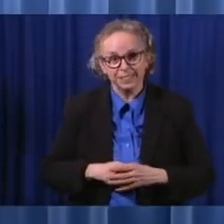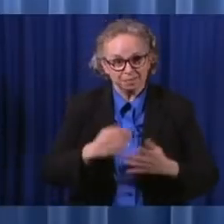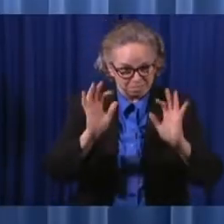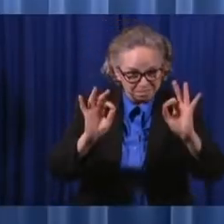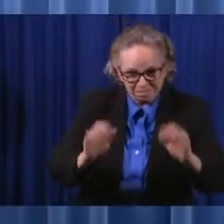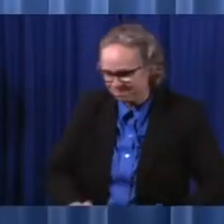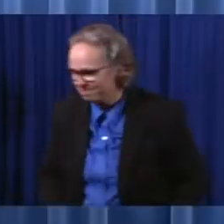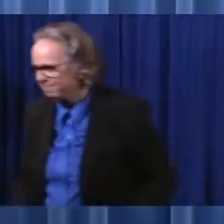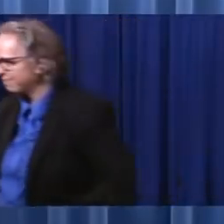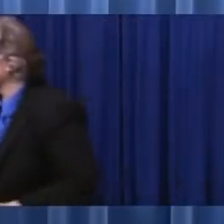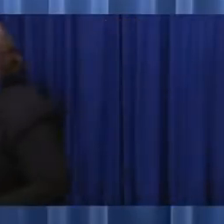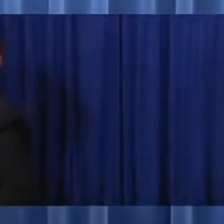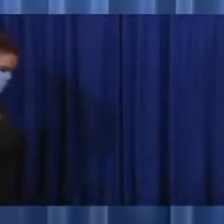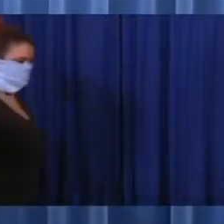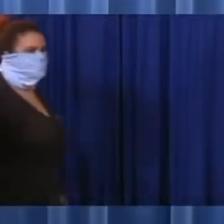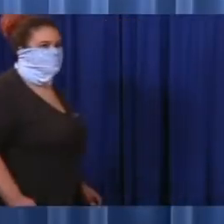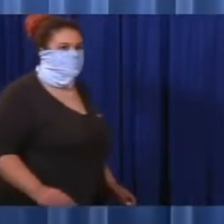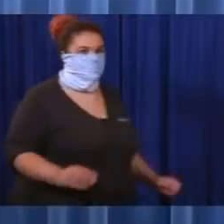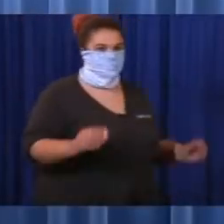Thank you.